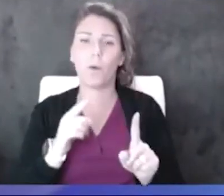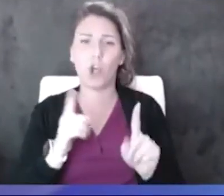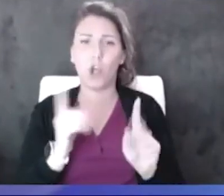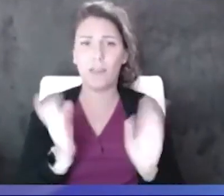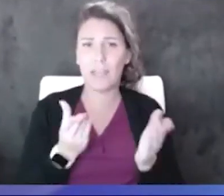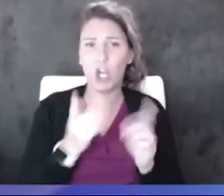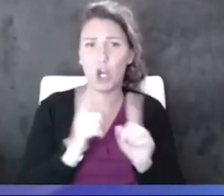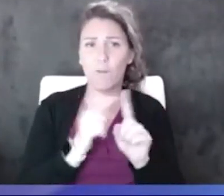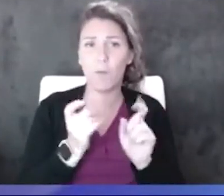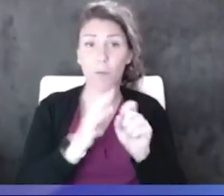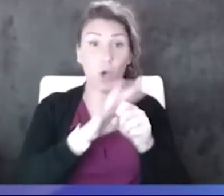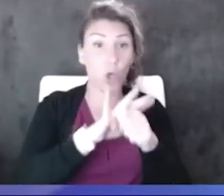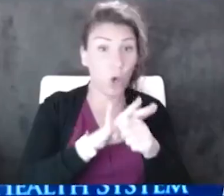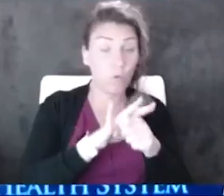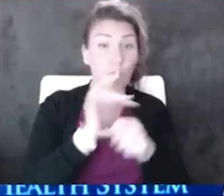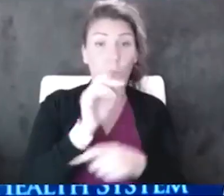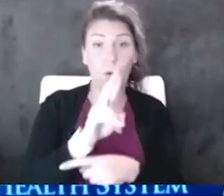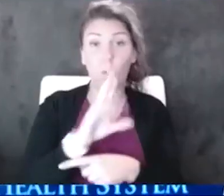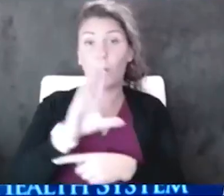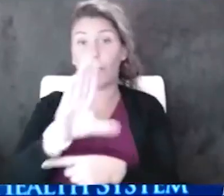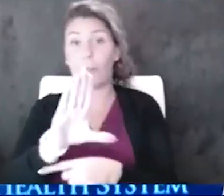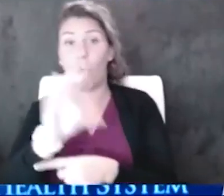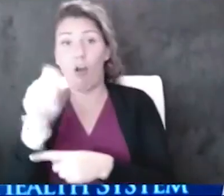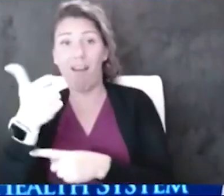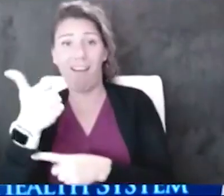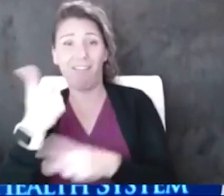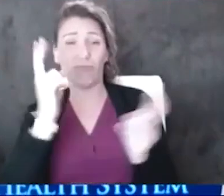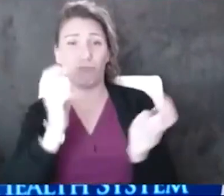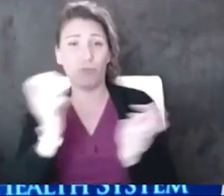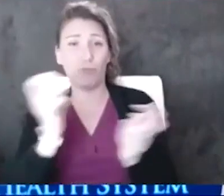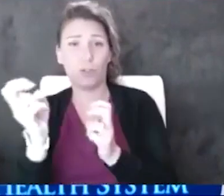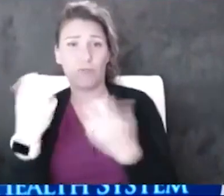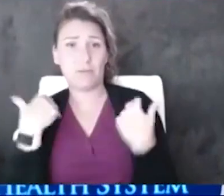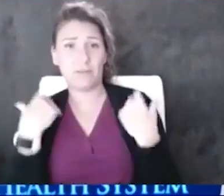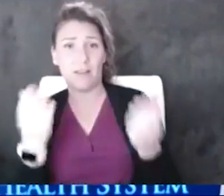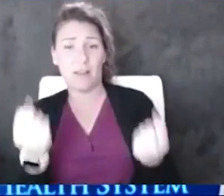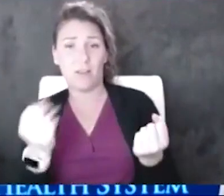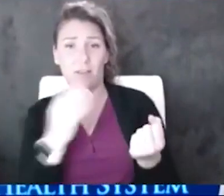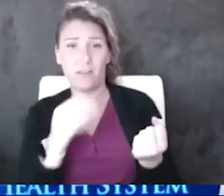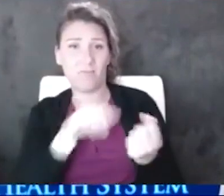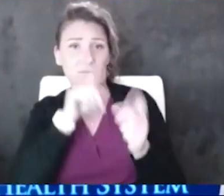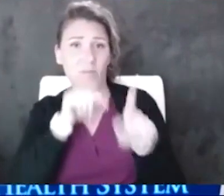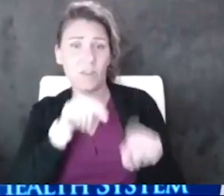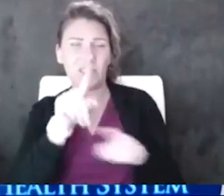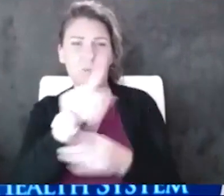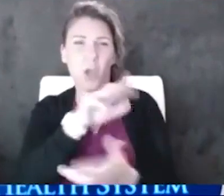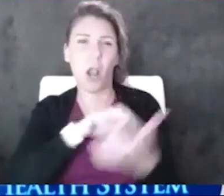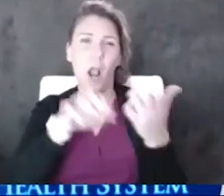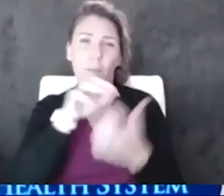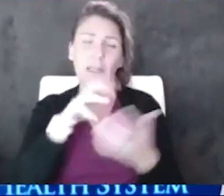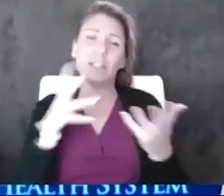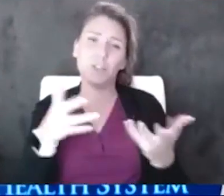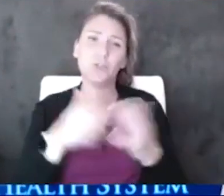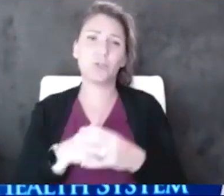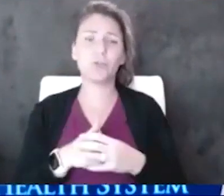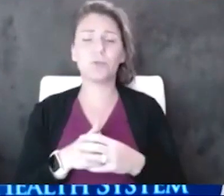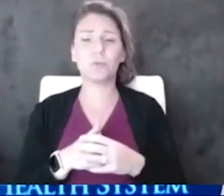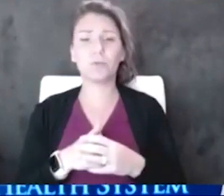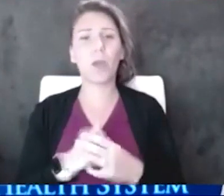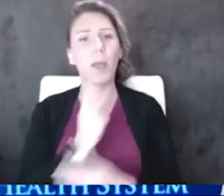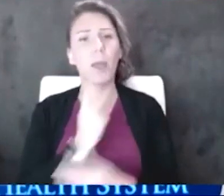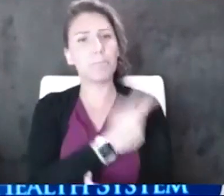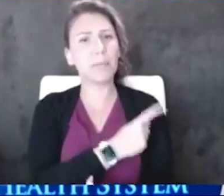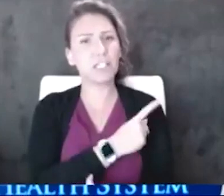they here from their underlying condition, or that combination? And the answer is usually probably the combination, because patients with that long of a disease